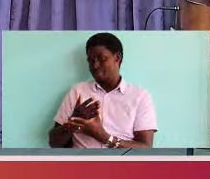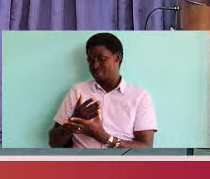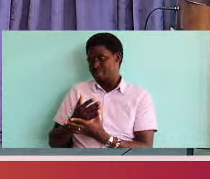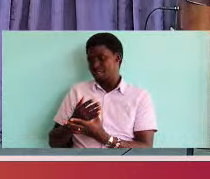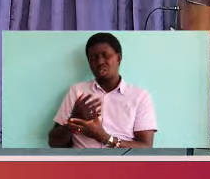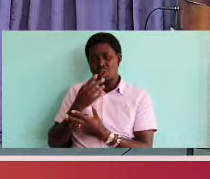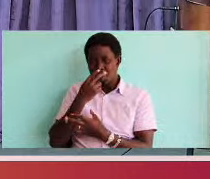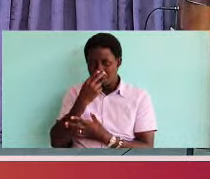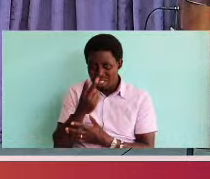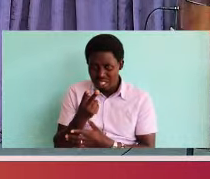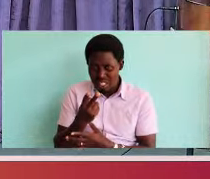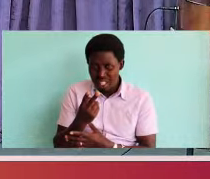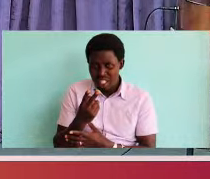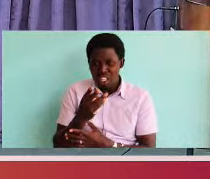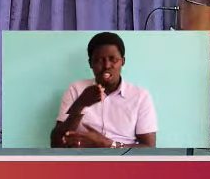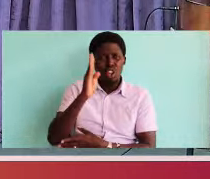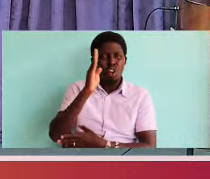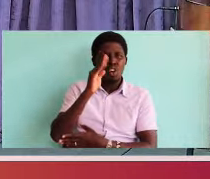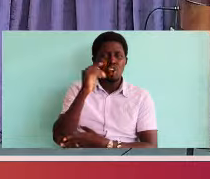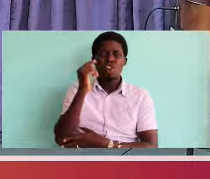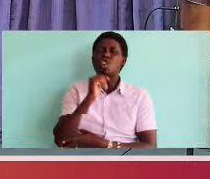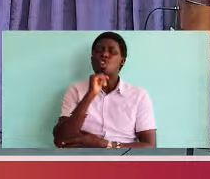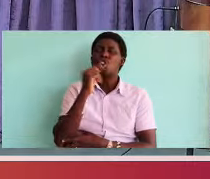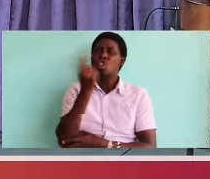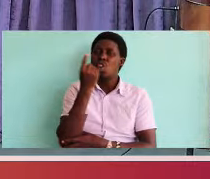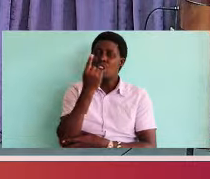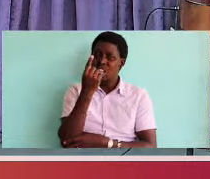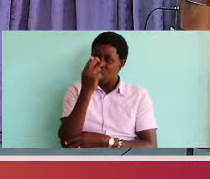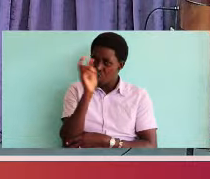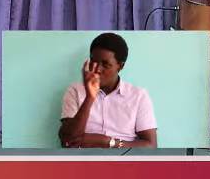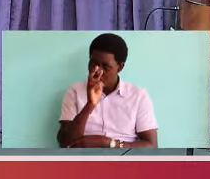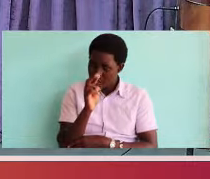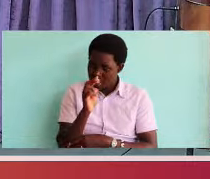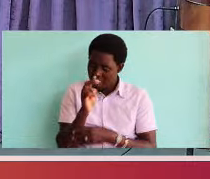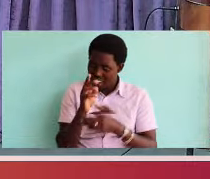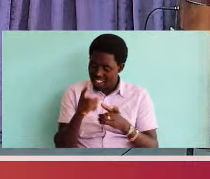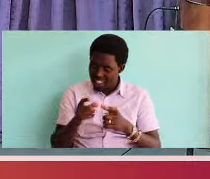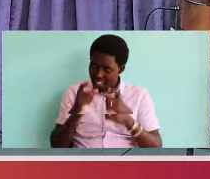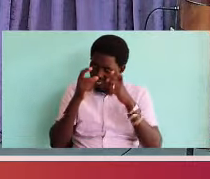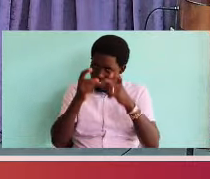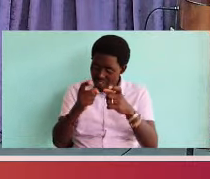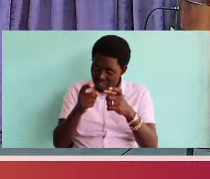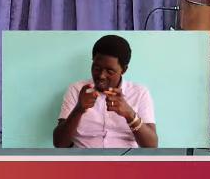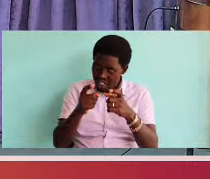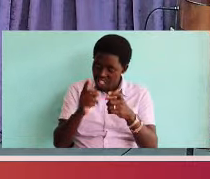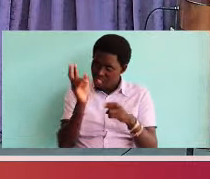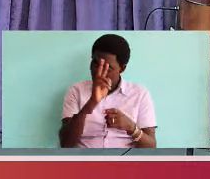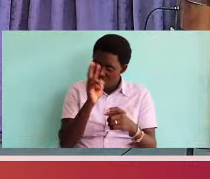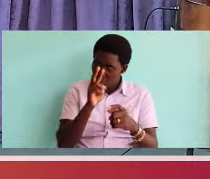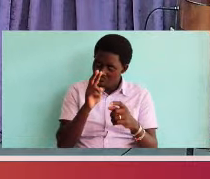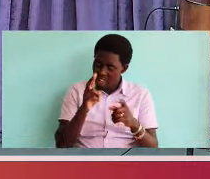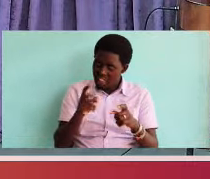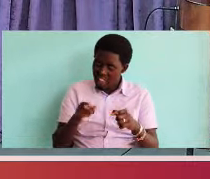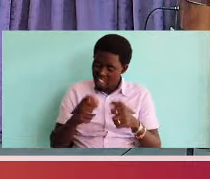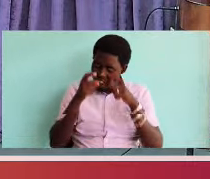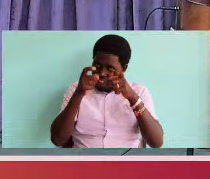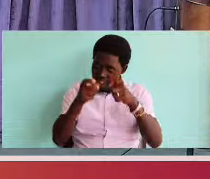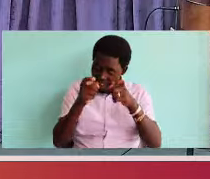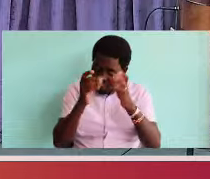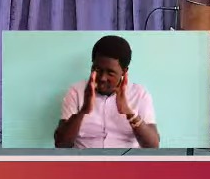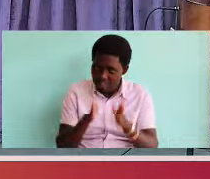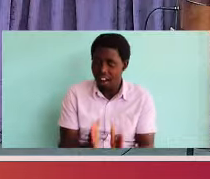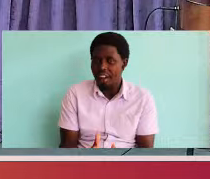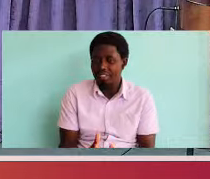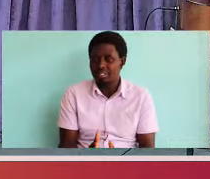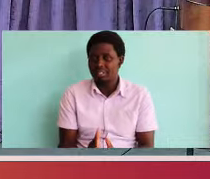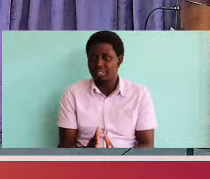So we see here, God does not just look at the gift, but he's looking at the giver. God does not